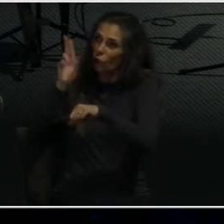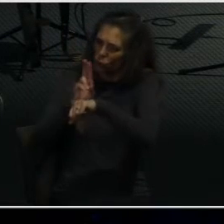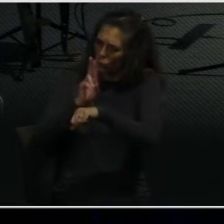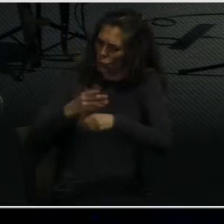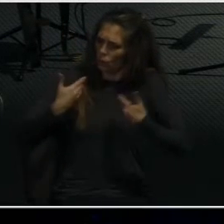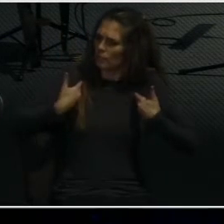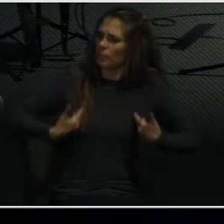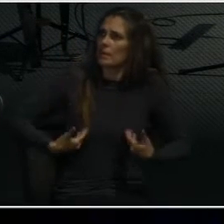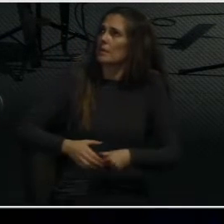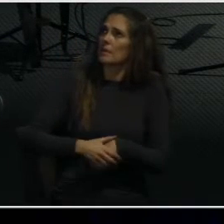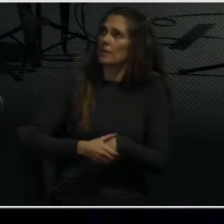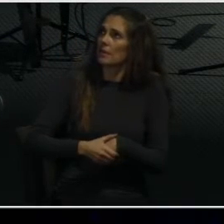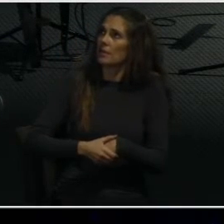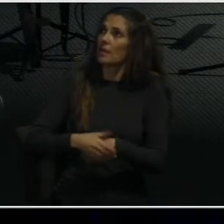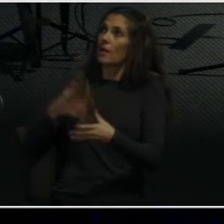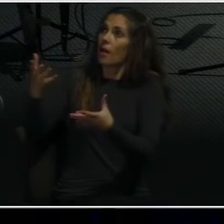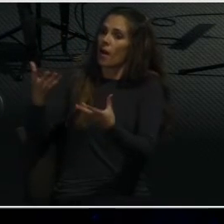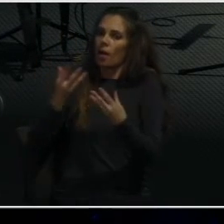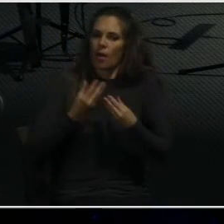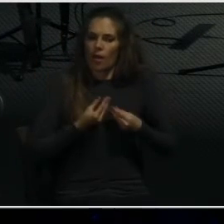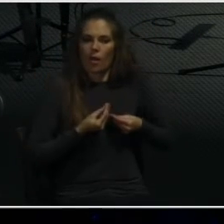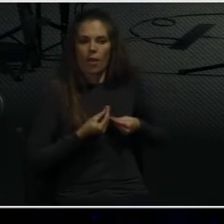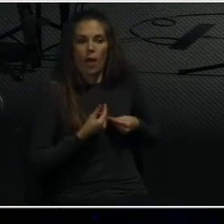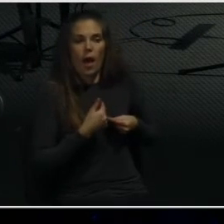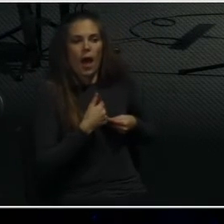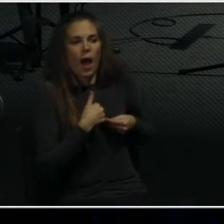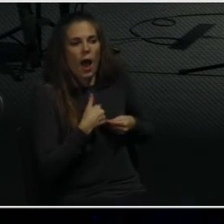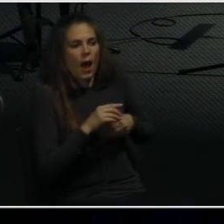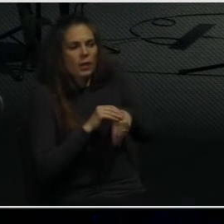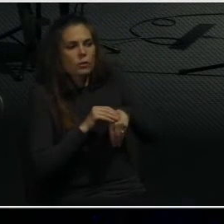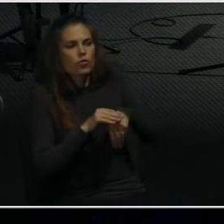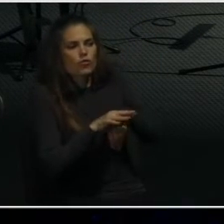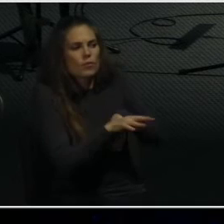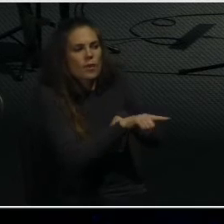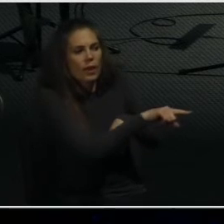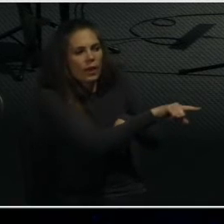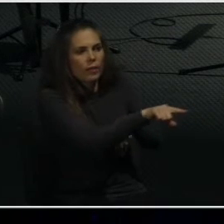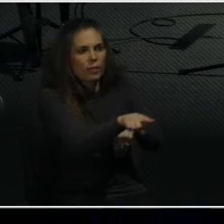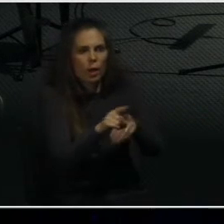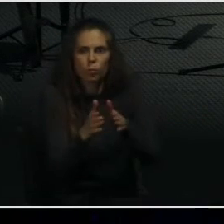water that can only satisfy souls.